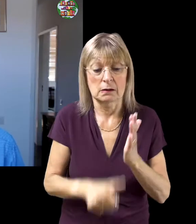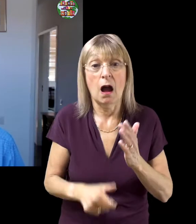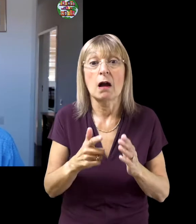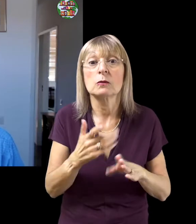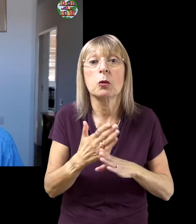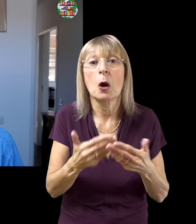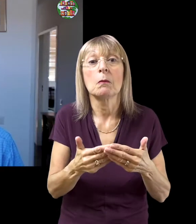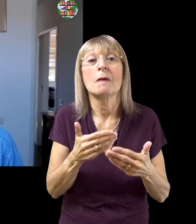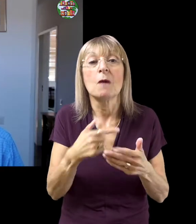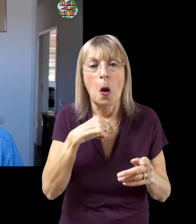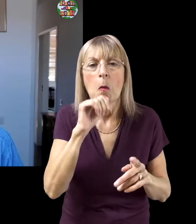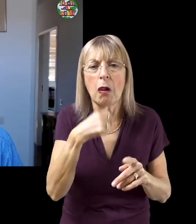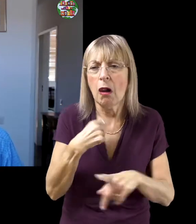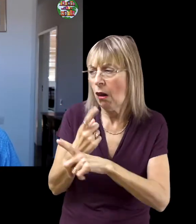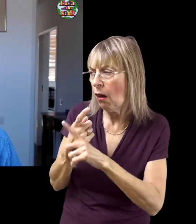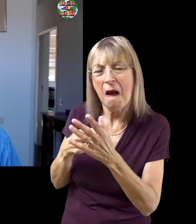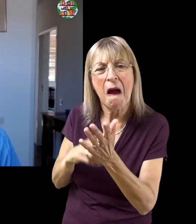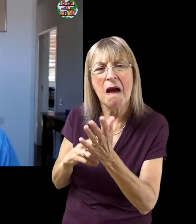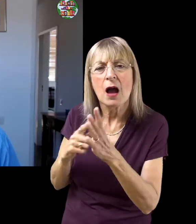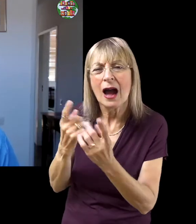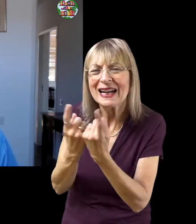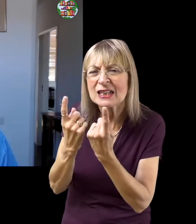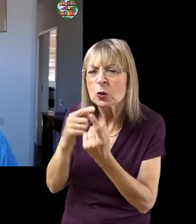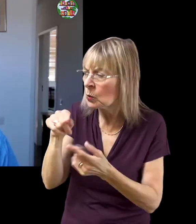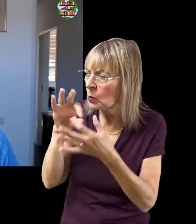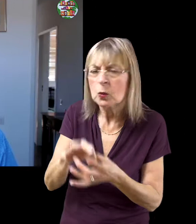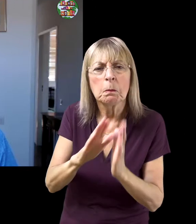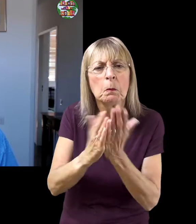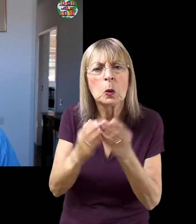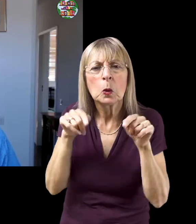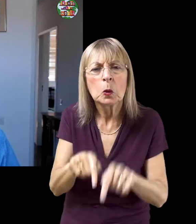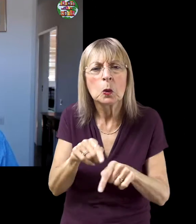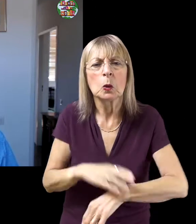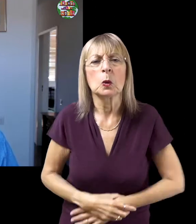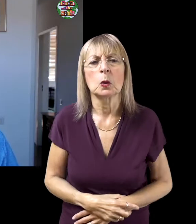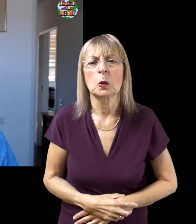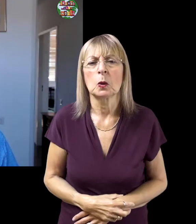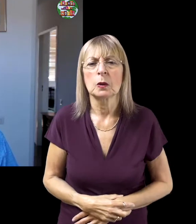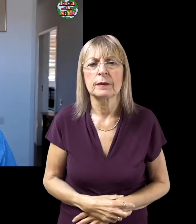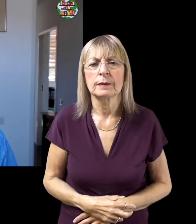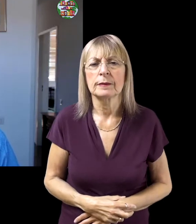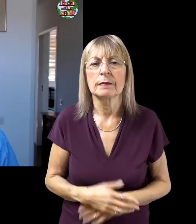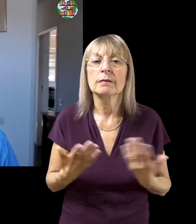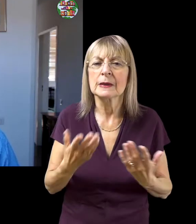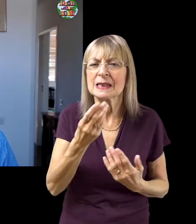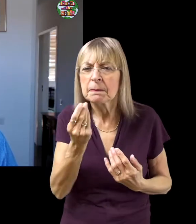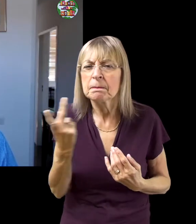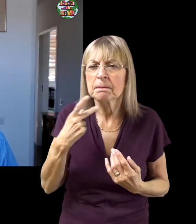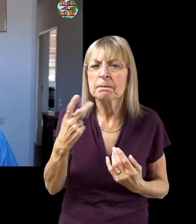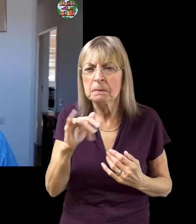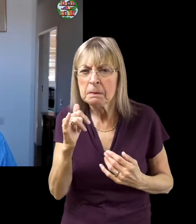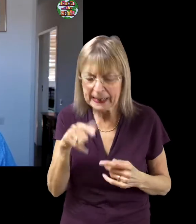Right. And before I even started working on it, I already talked to Anna about some issues that were in the book, some